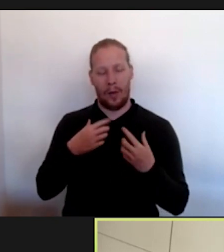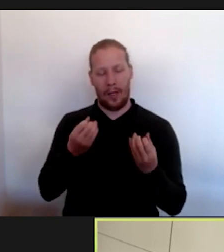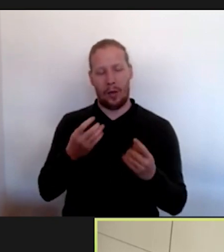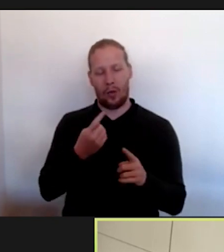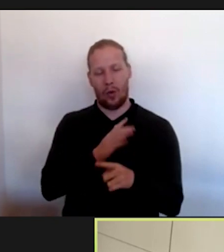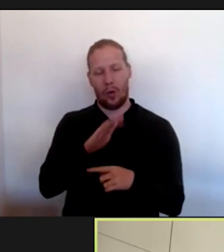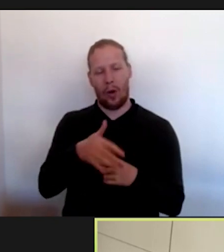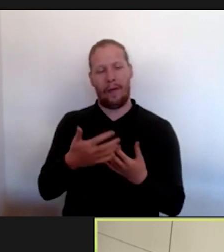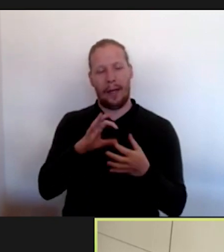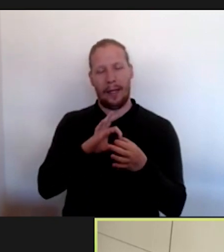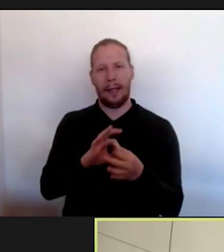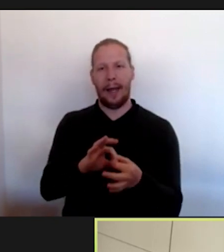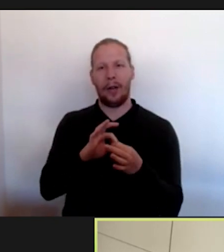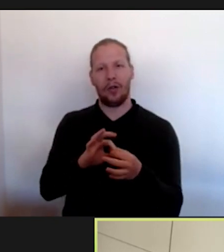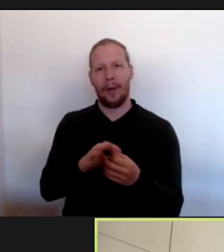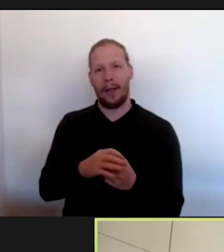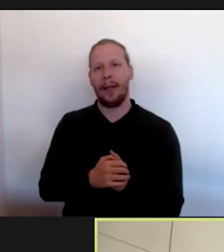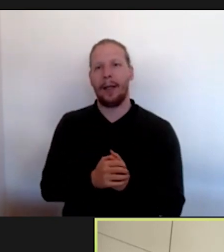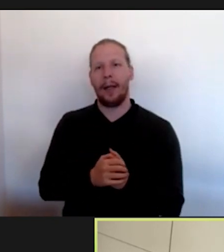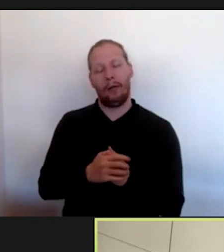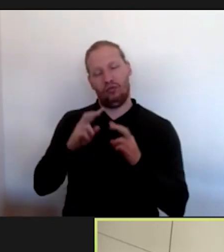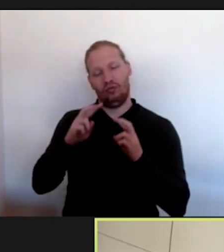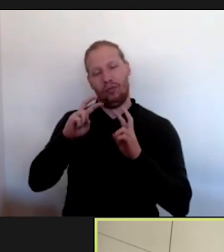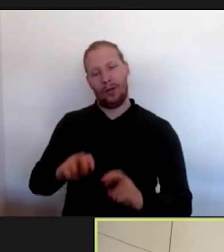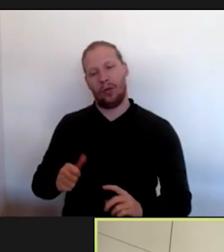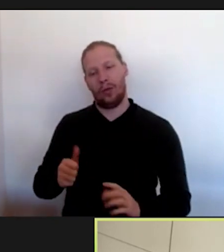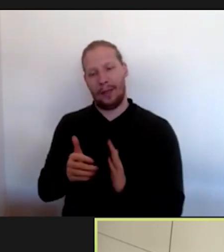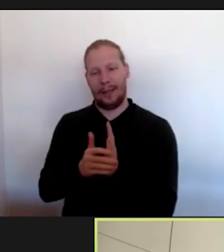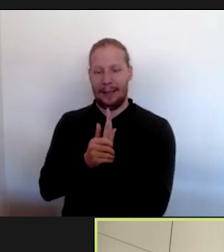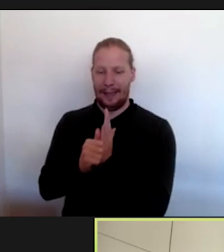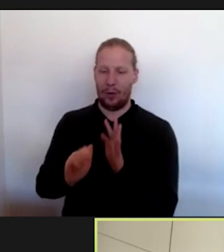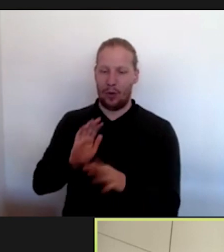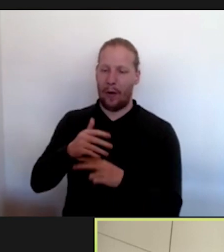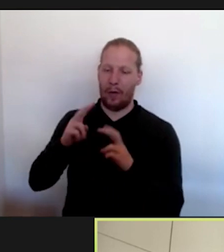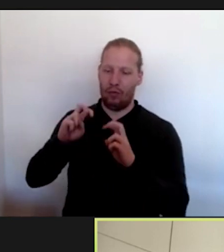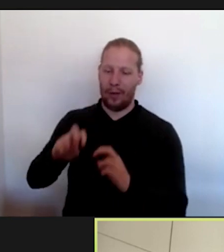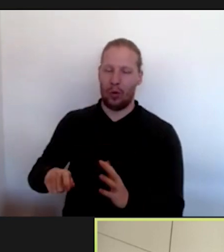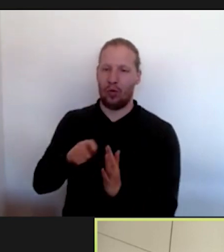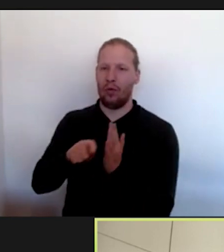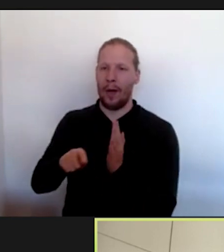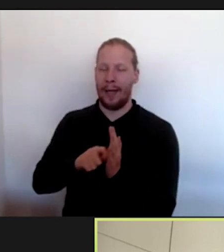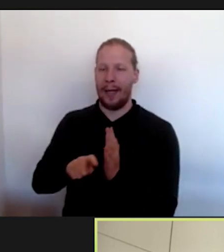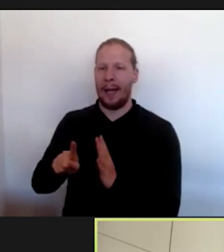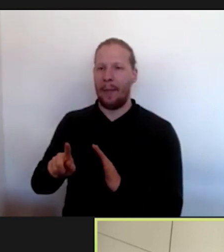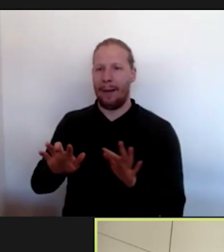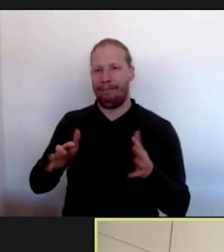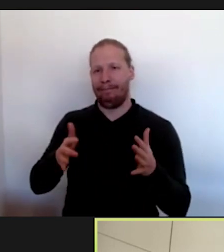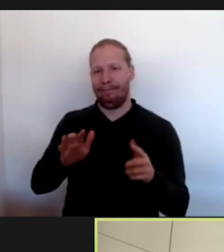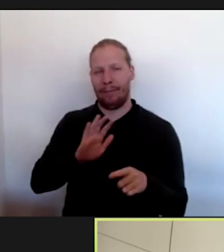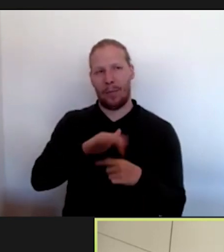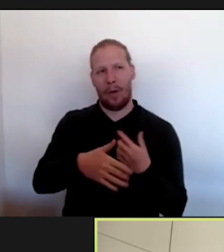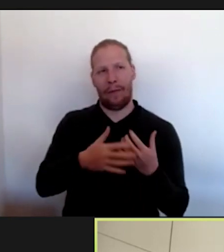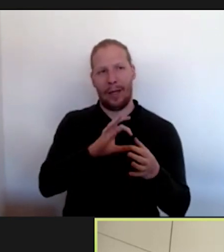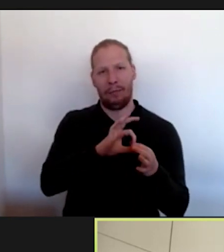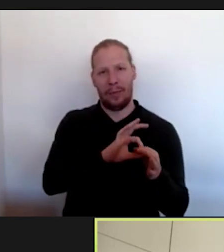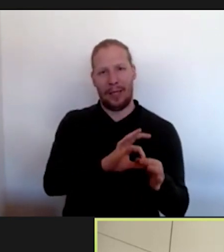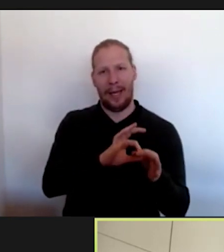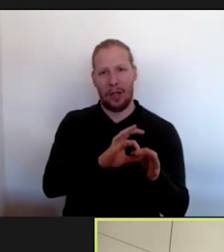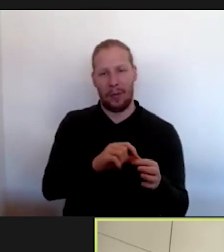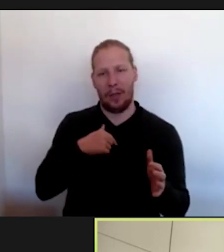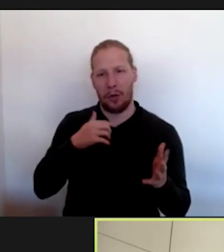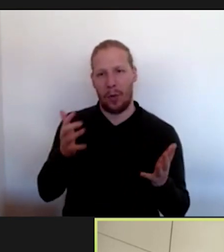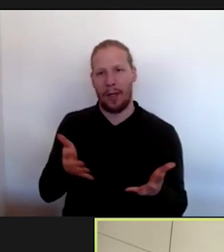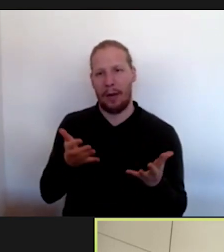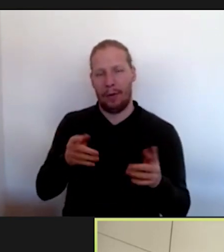are really good at researching and writing, but not so good at engaging. And so I think I'll encourage you to